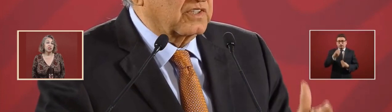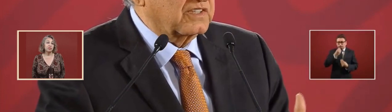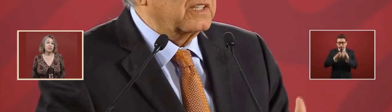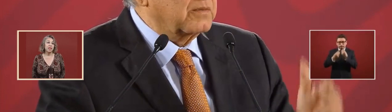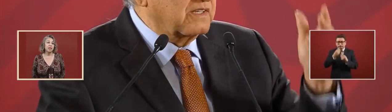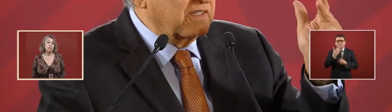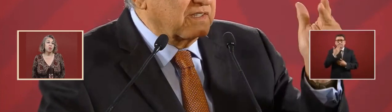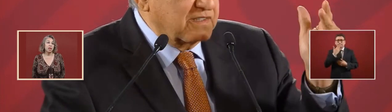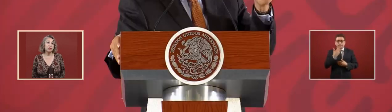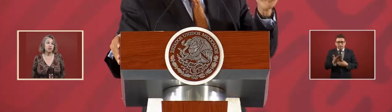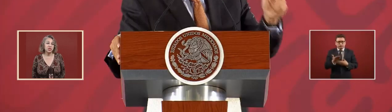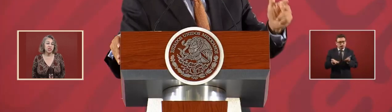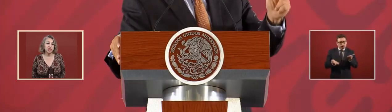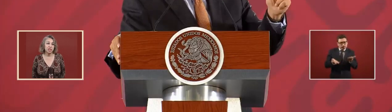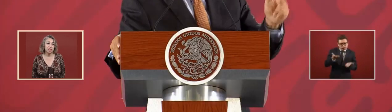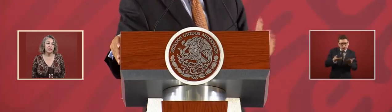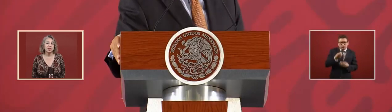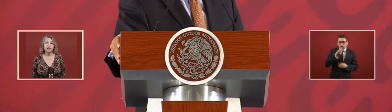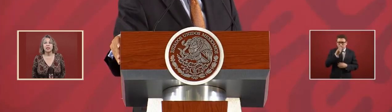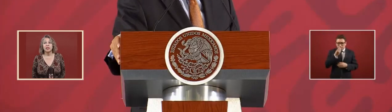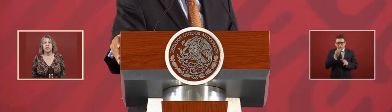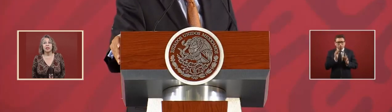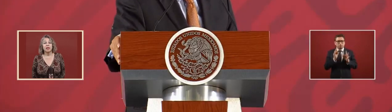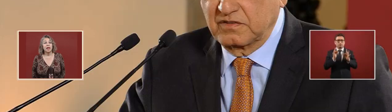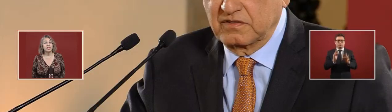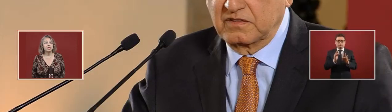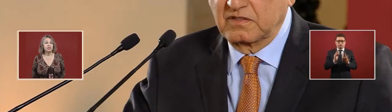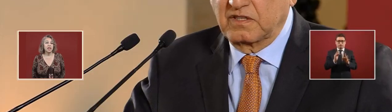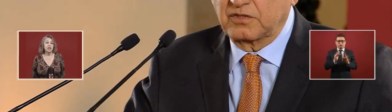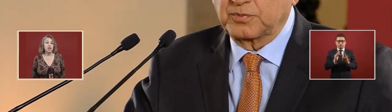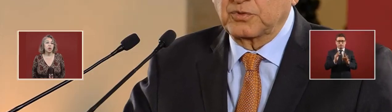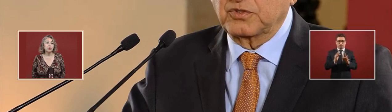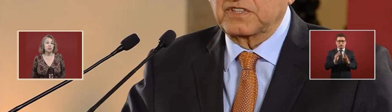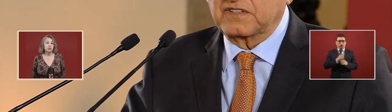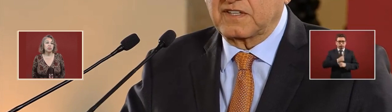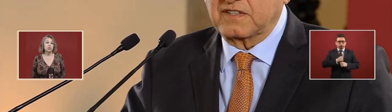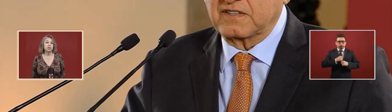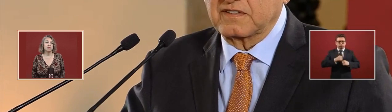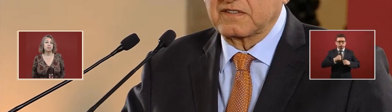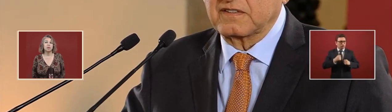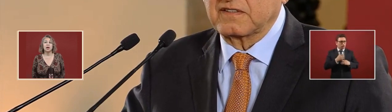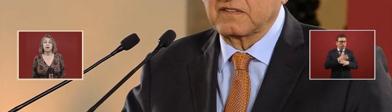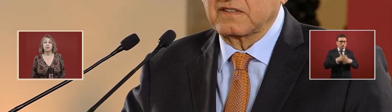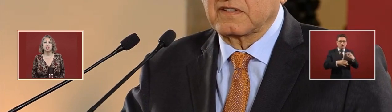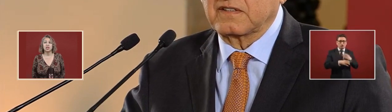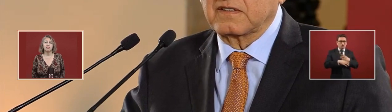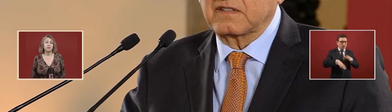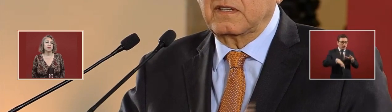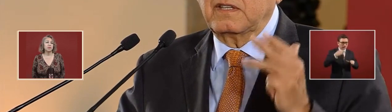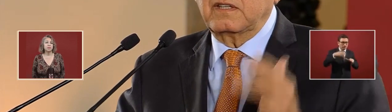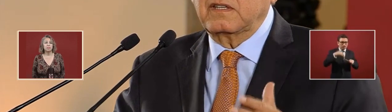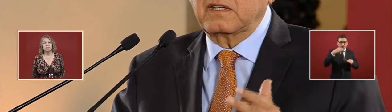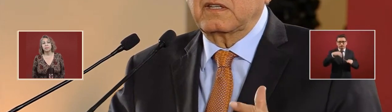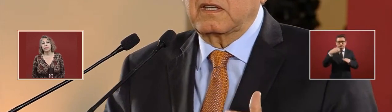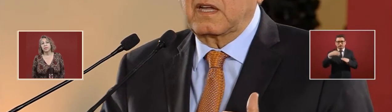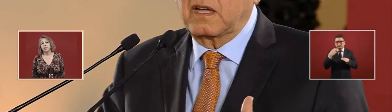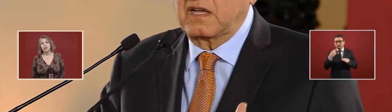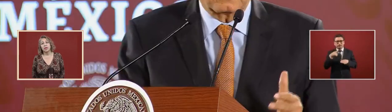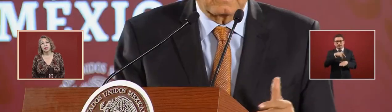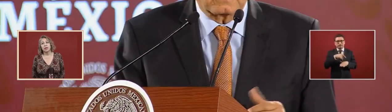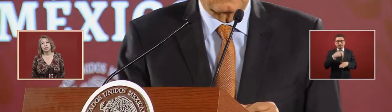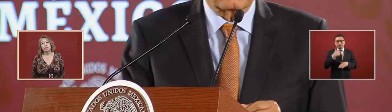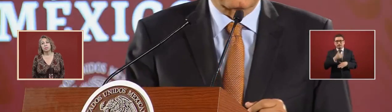alimentación. To feed them well, nutrition. Y decirle no. And to say a no los to junk food. Y